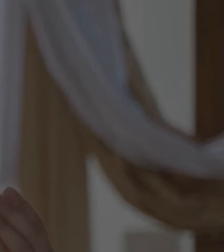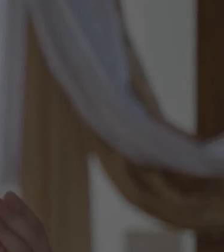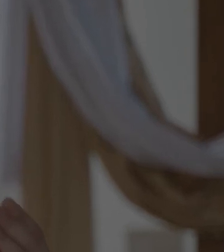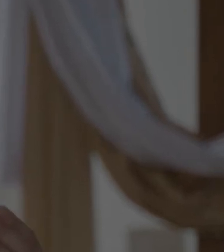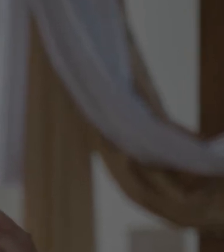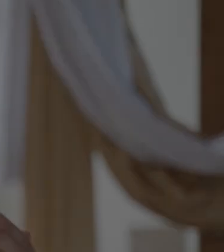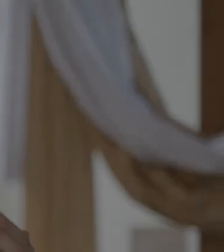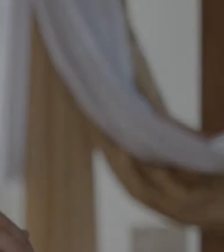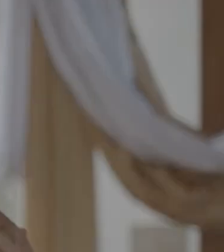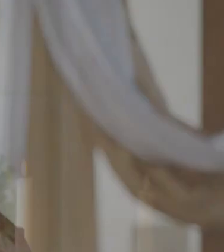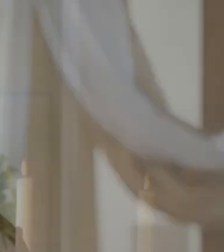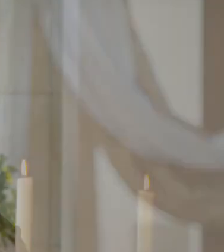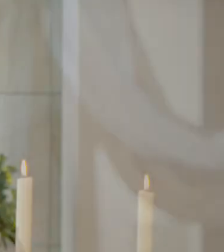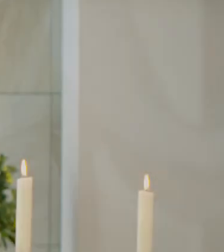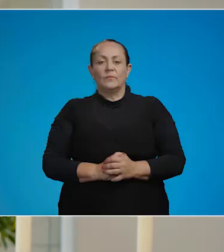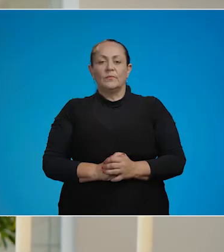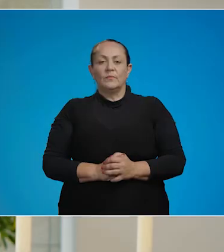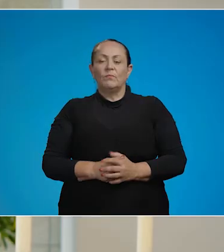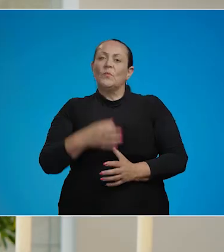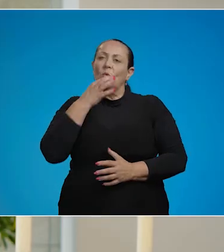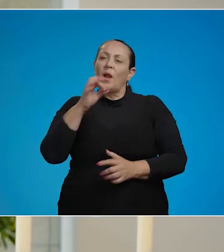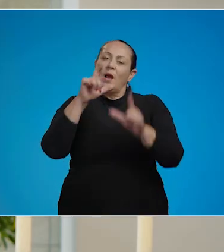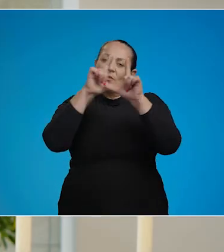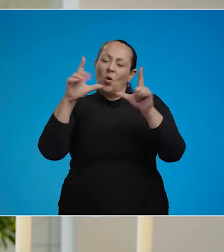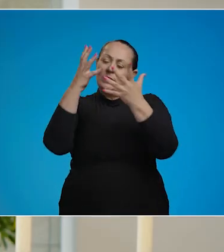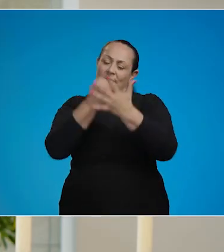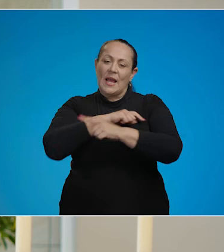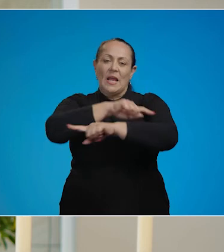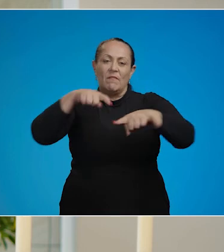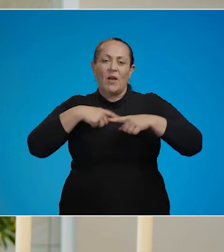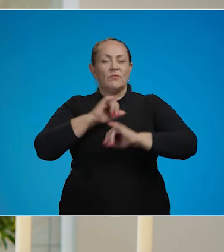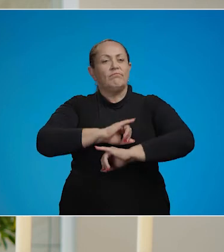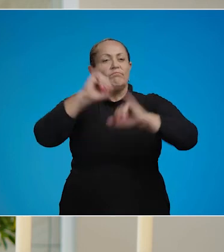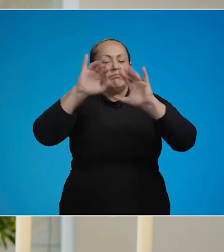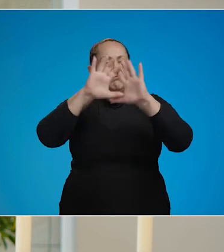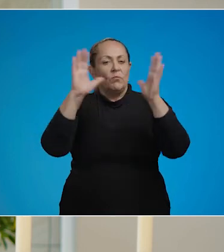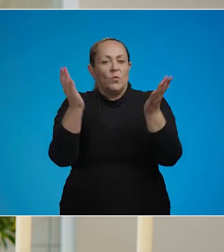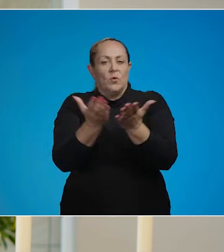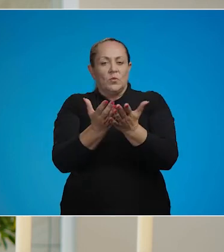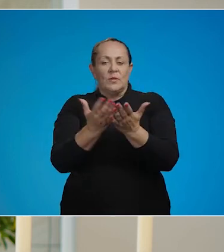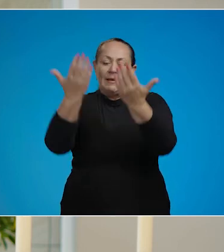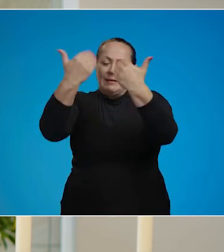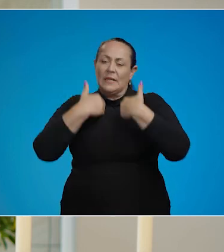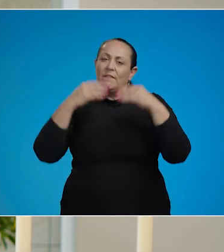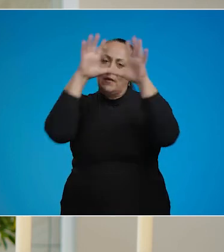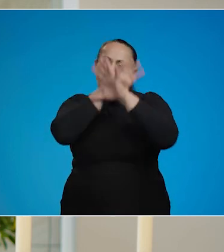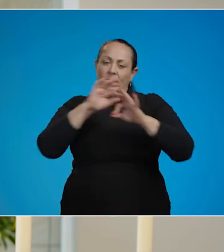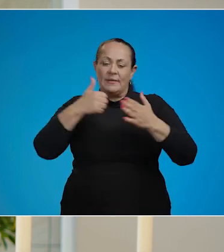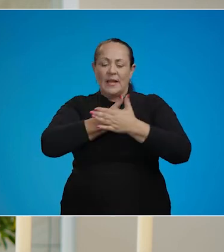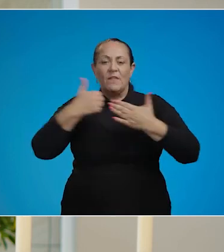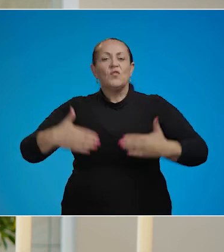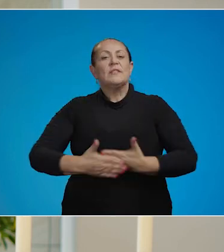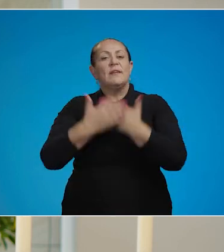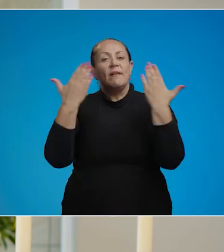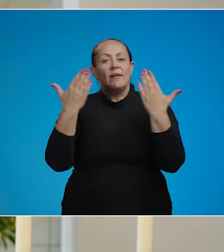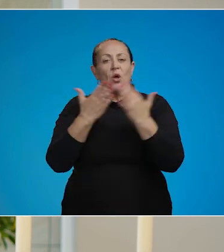us from evil deliver us Lord we pray from every evil graciously grant peace in